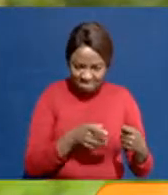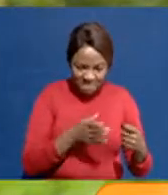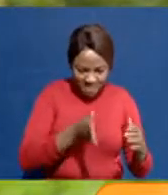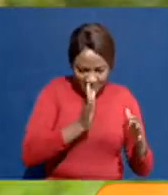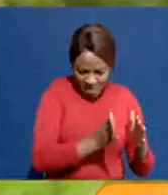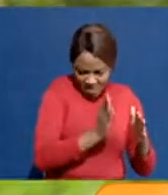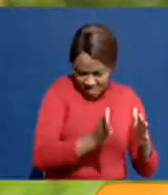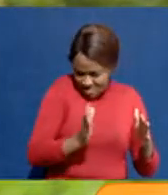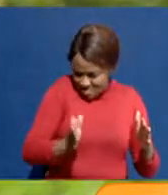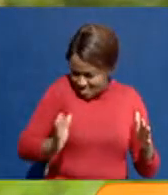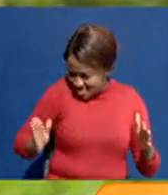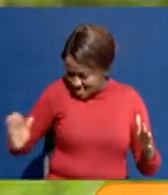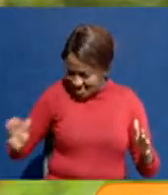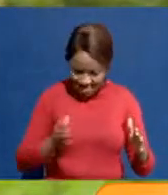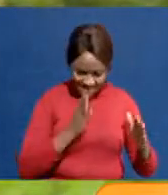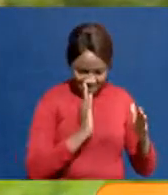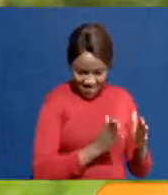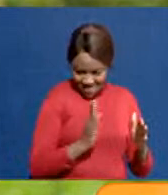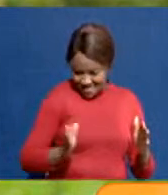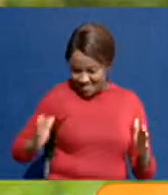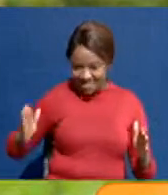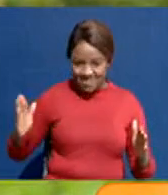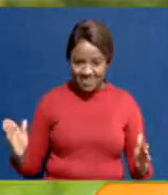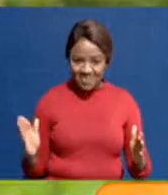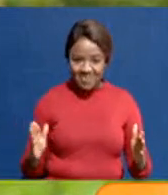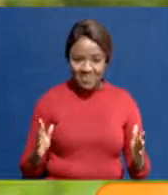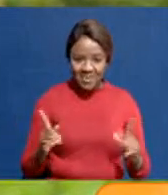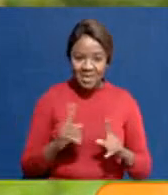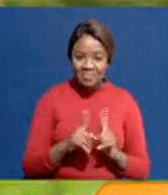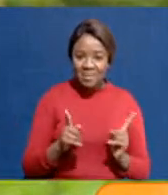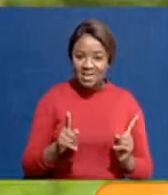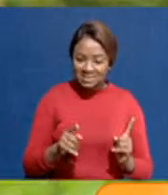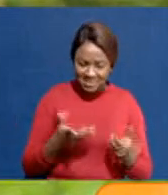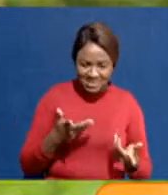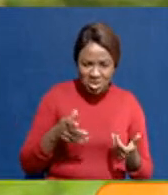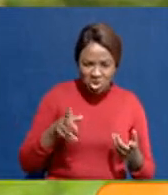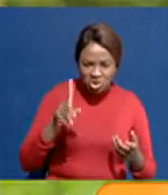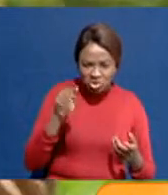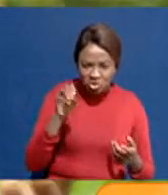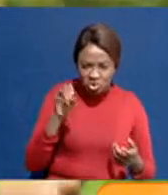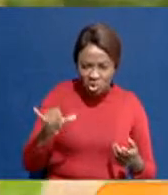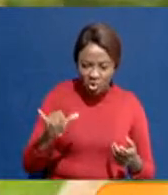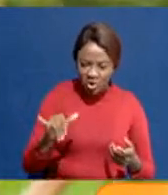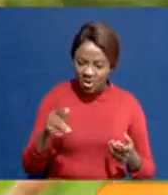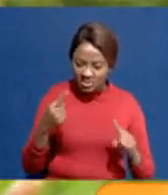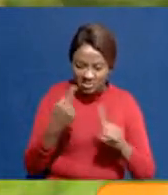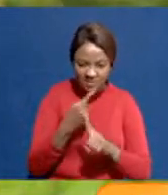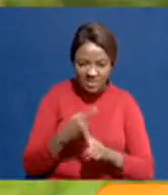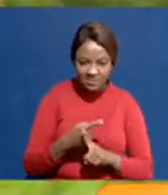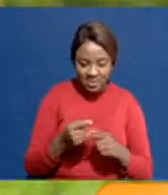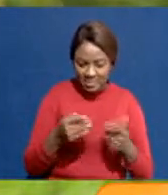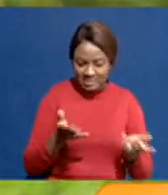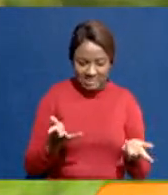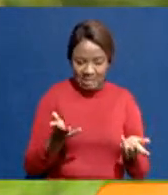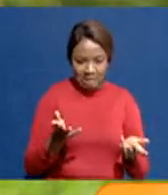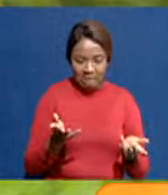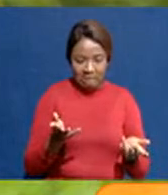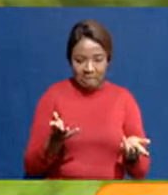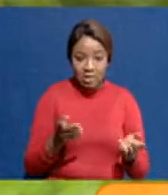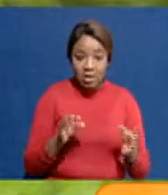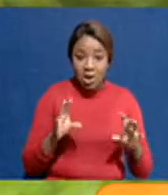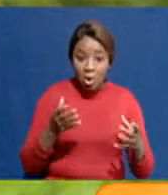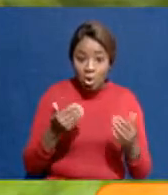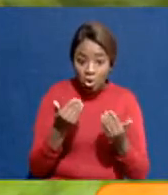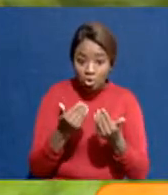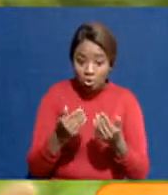arrange them in a line. He also did not know how to play with his toys. So now when you put him in a group of children, you can